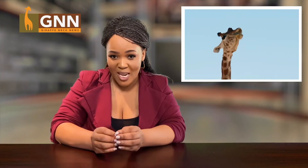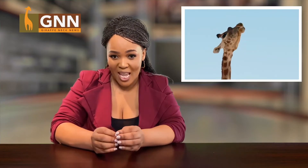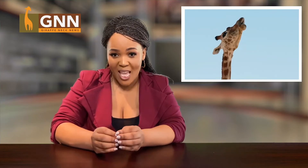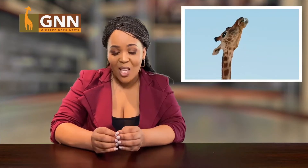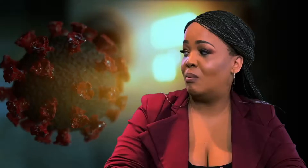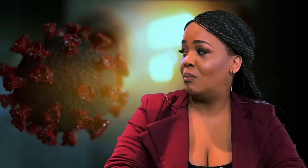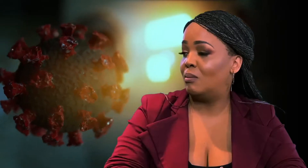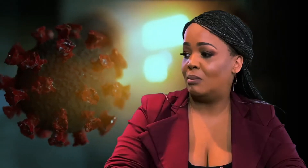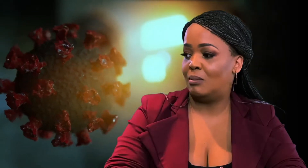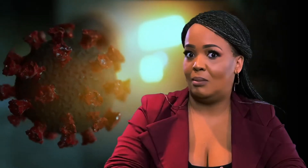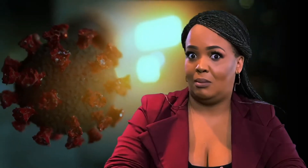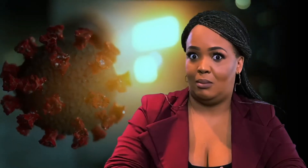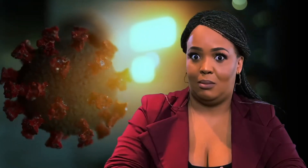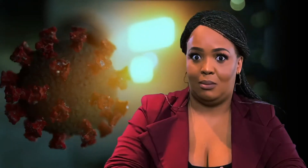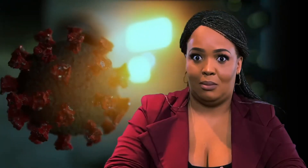know that one.